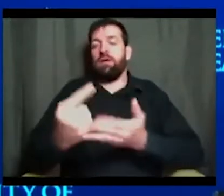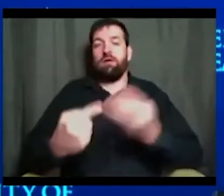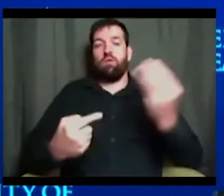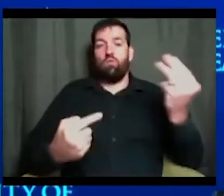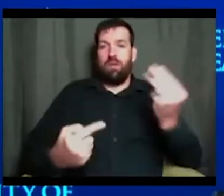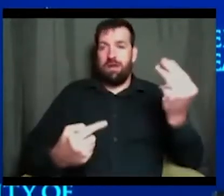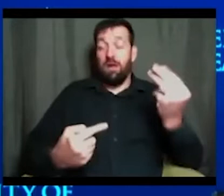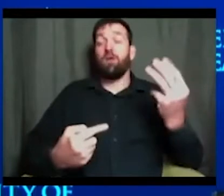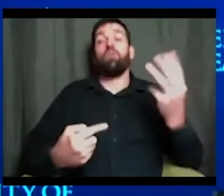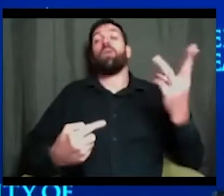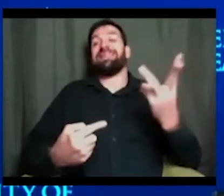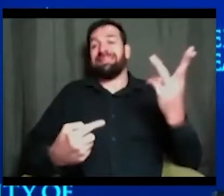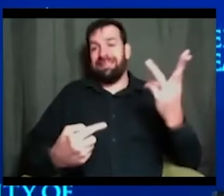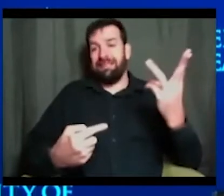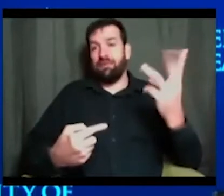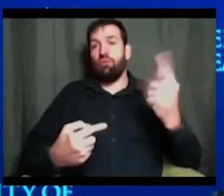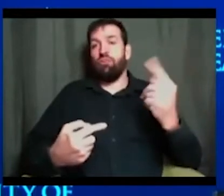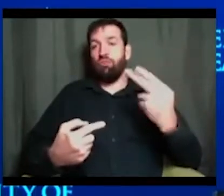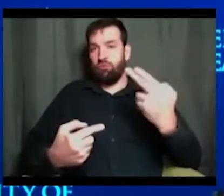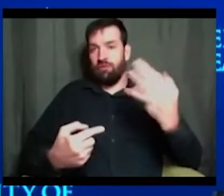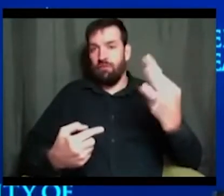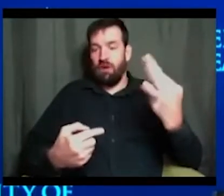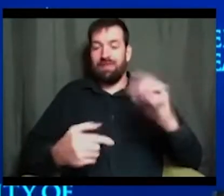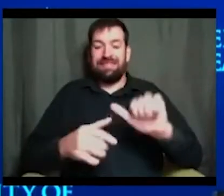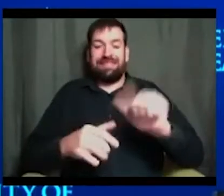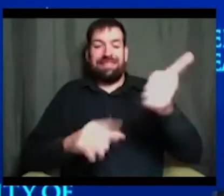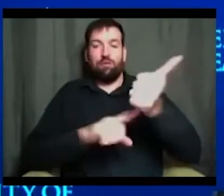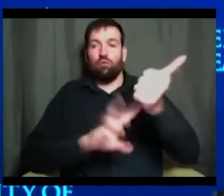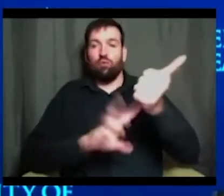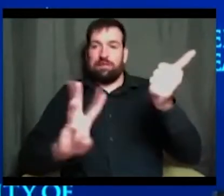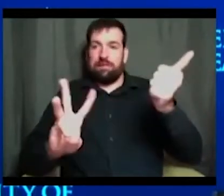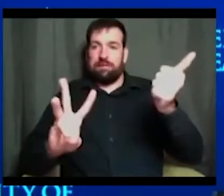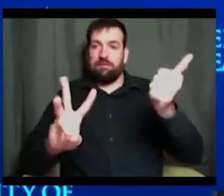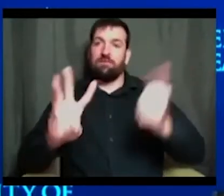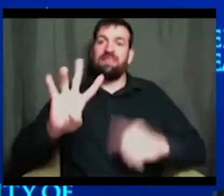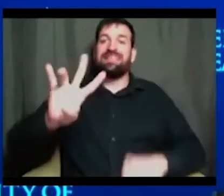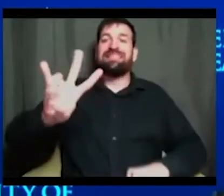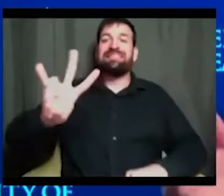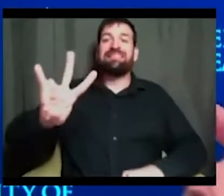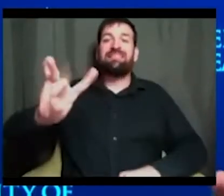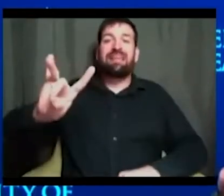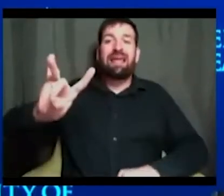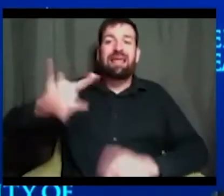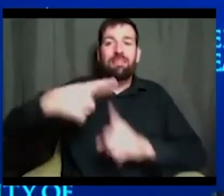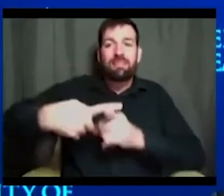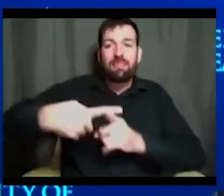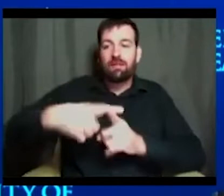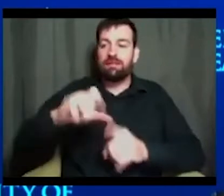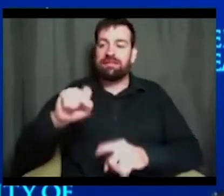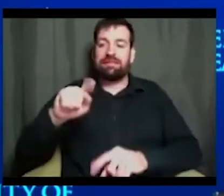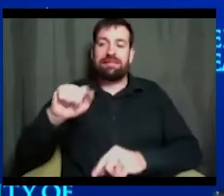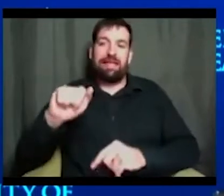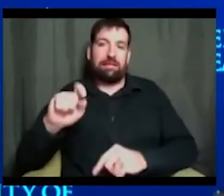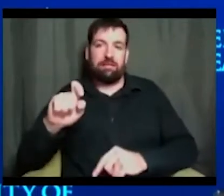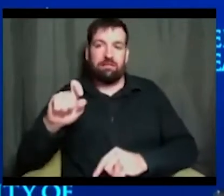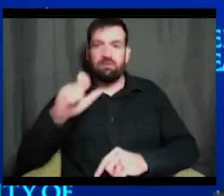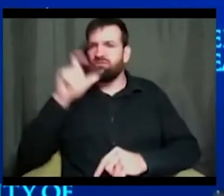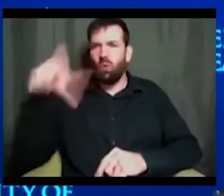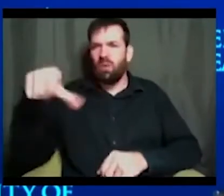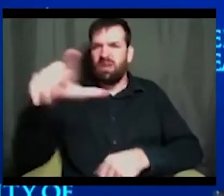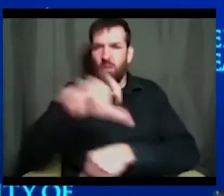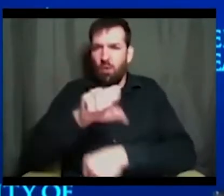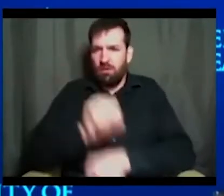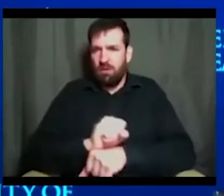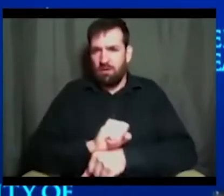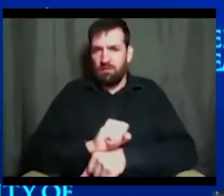Friday, from 10 a.m. to 6 p.m. at 78th and State. It's open to anybody. You don't need an appointment. We've tried to